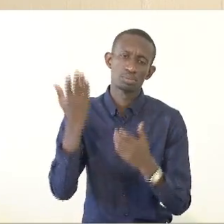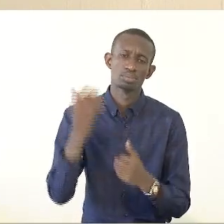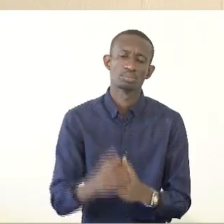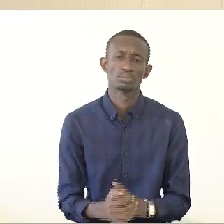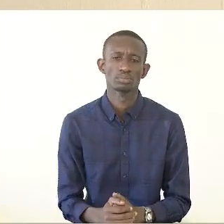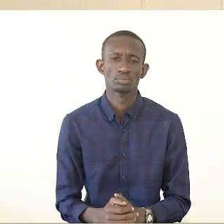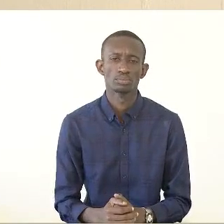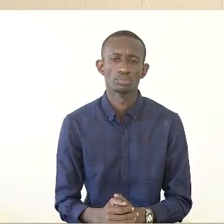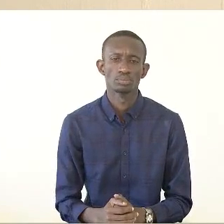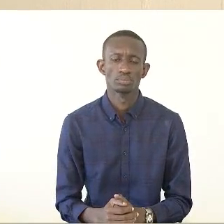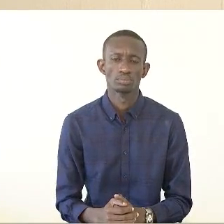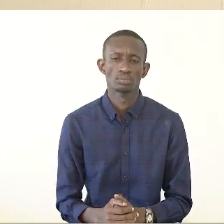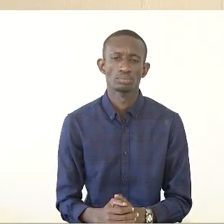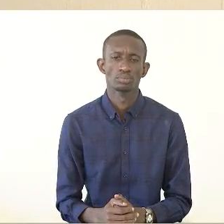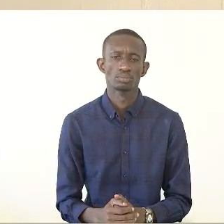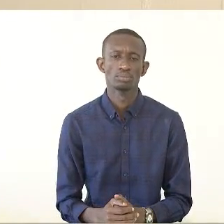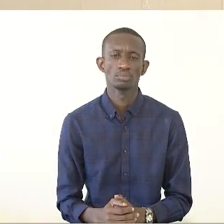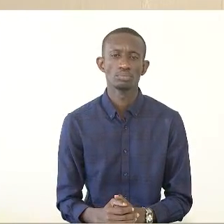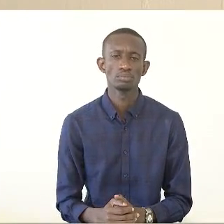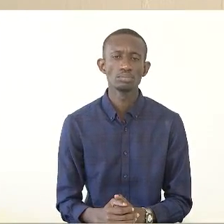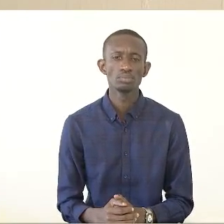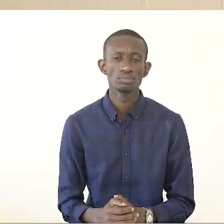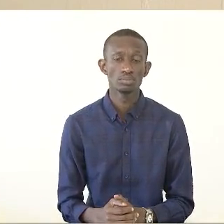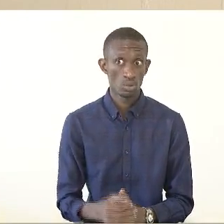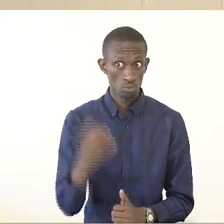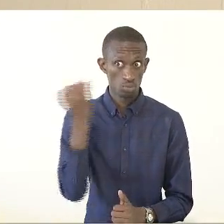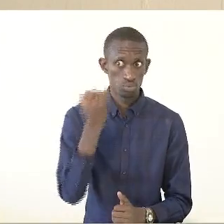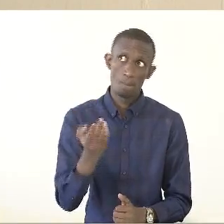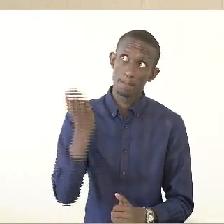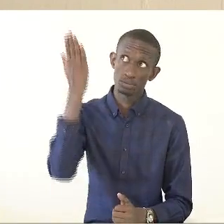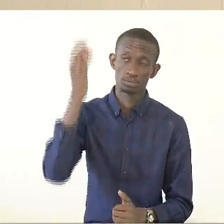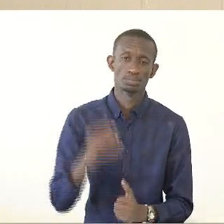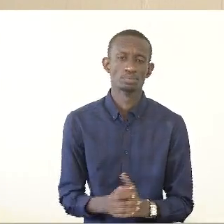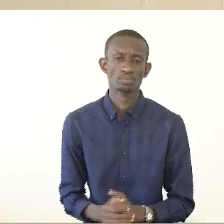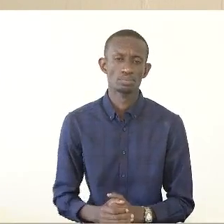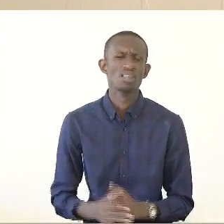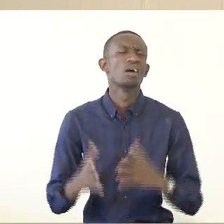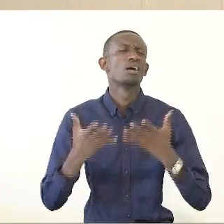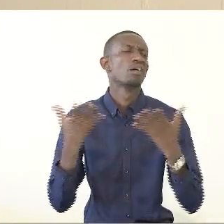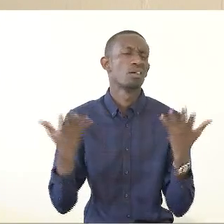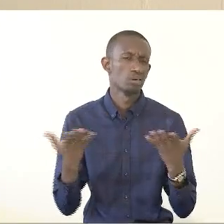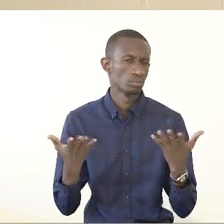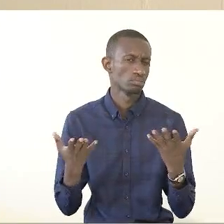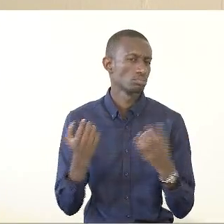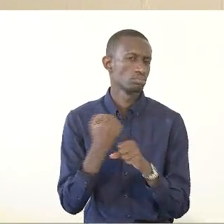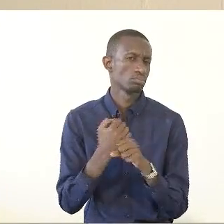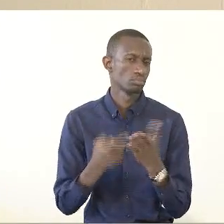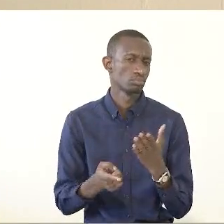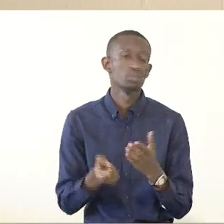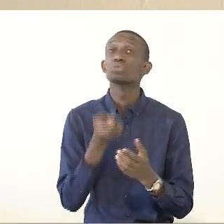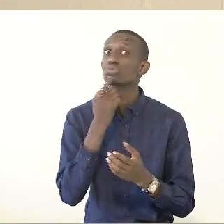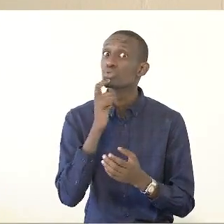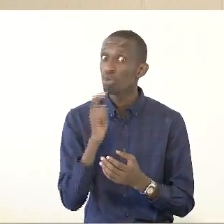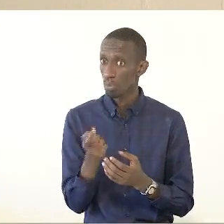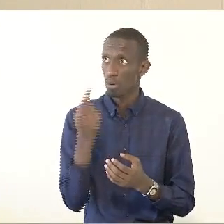We plot the graph of that equation. How do we plot it? We need to have the values of